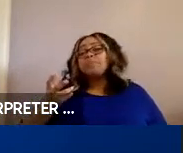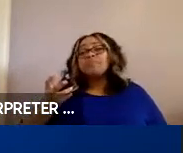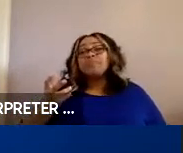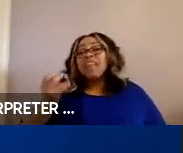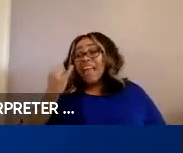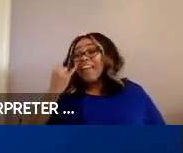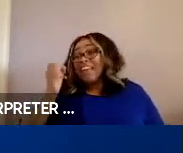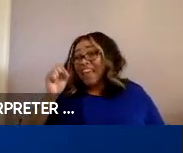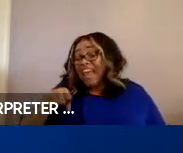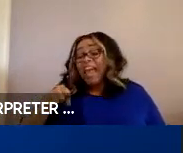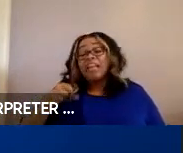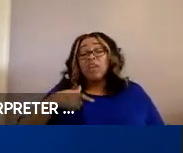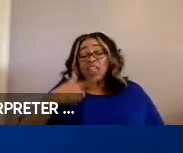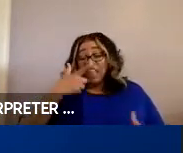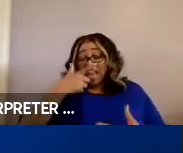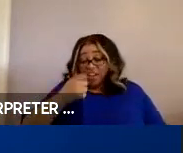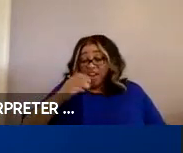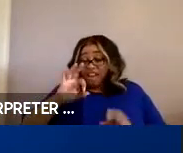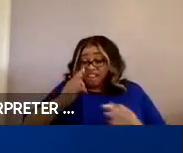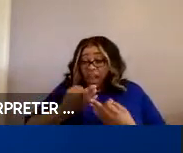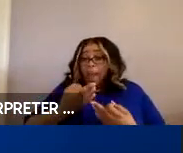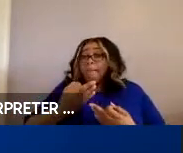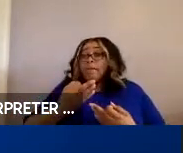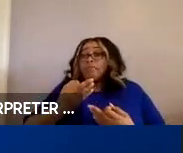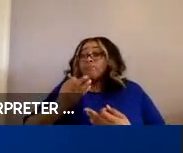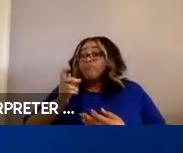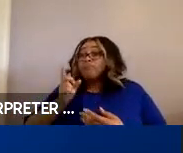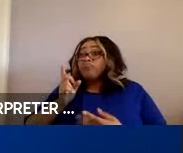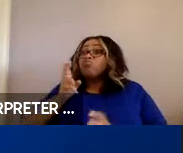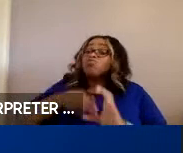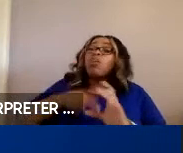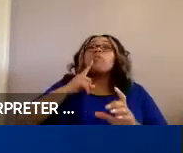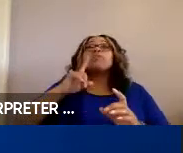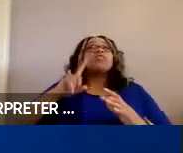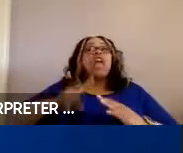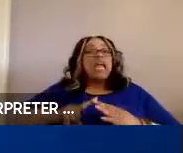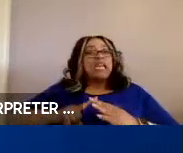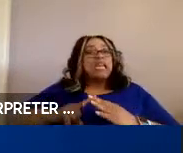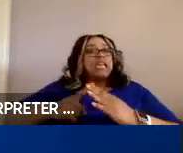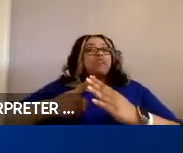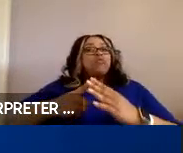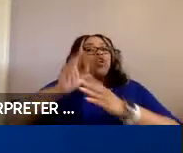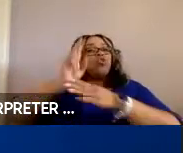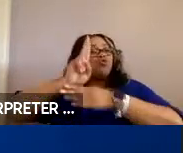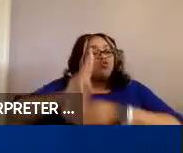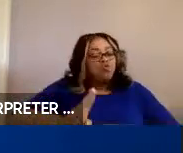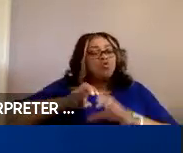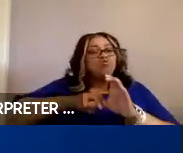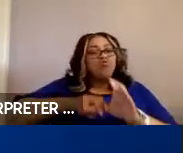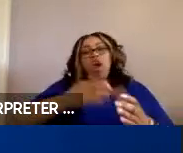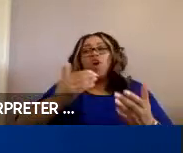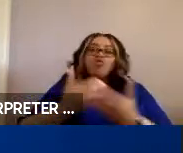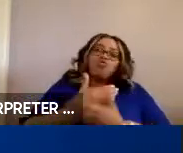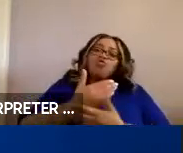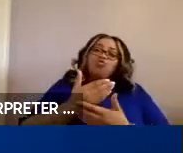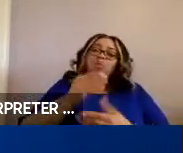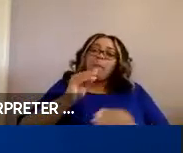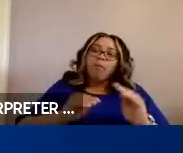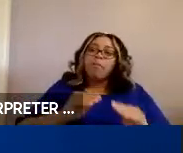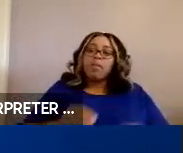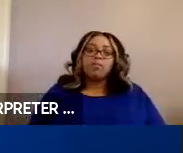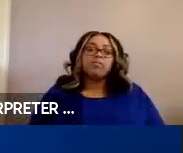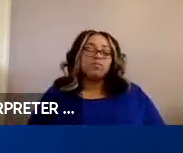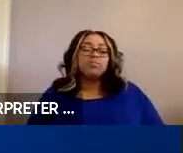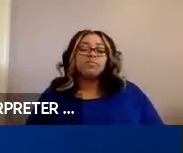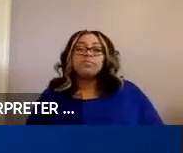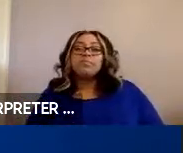I think the interest in having family members on board was really just for those initial days of getting used to riding a new mode.